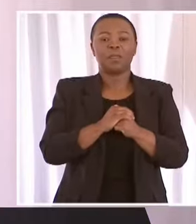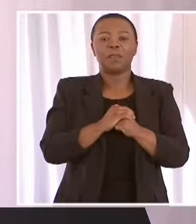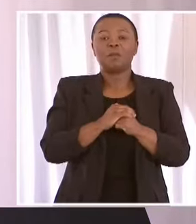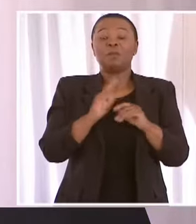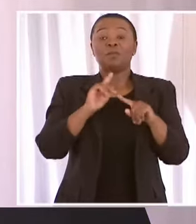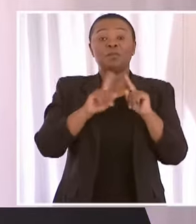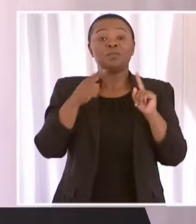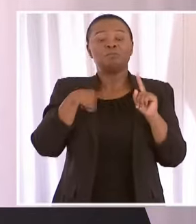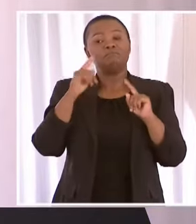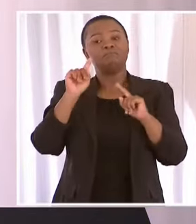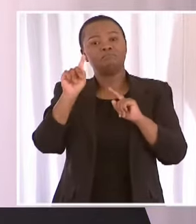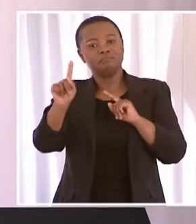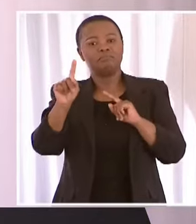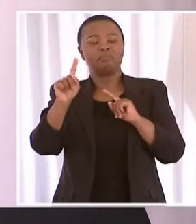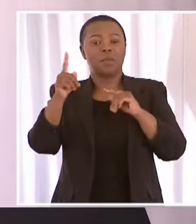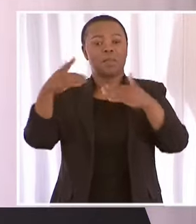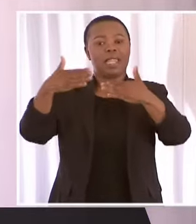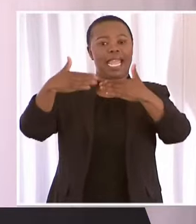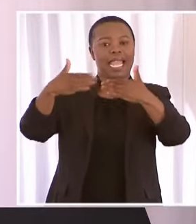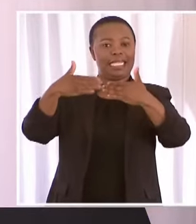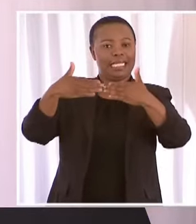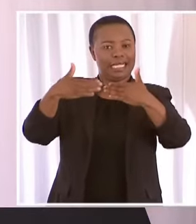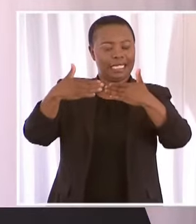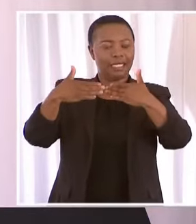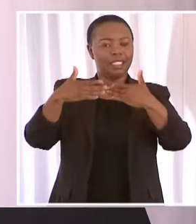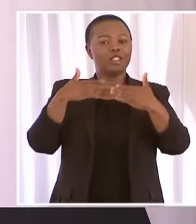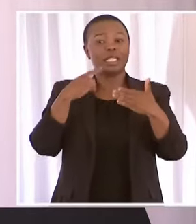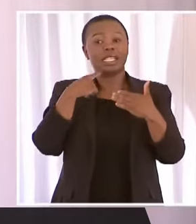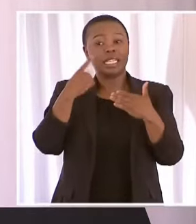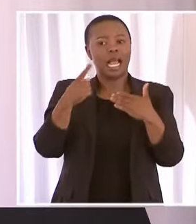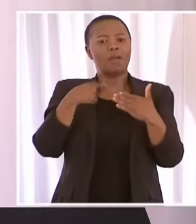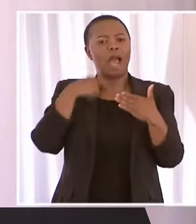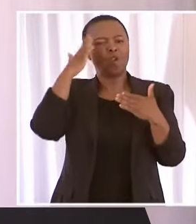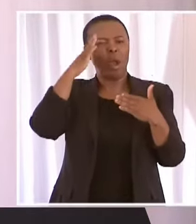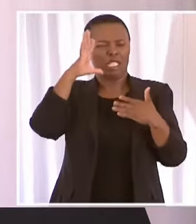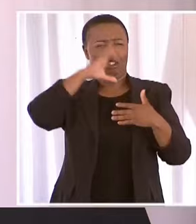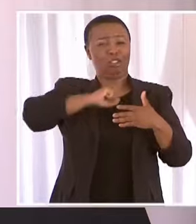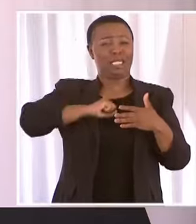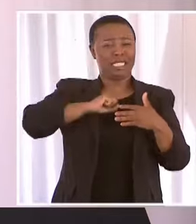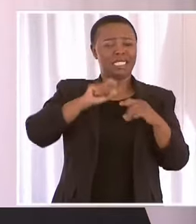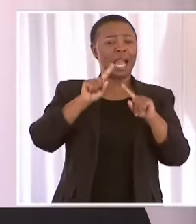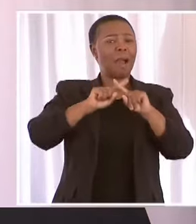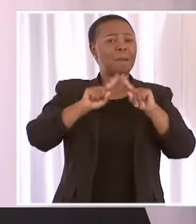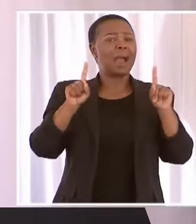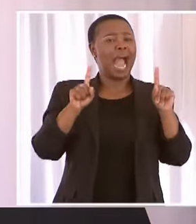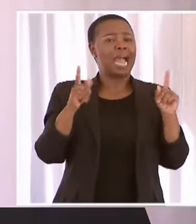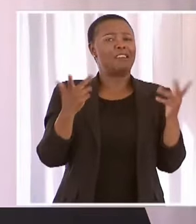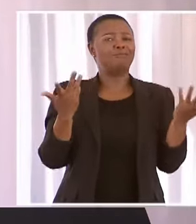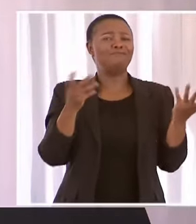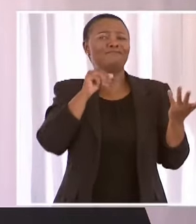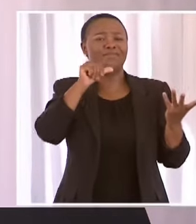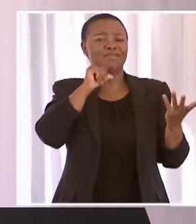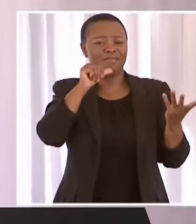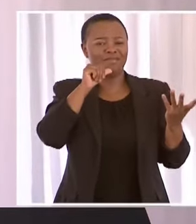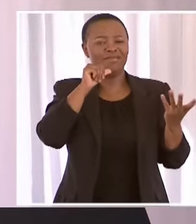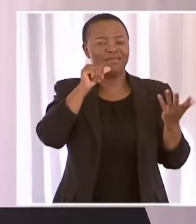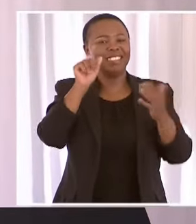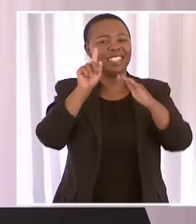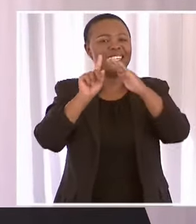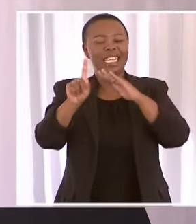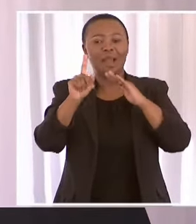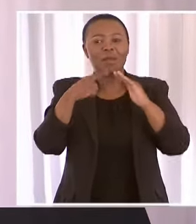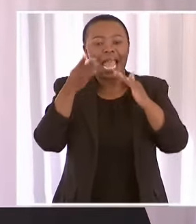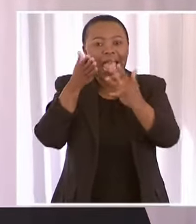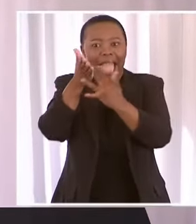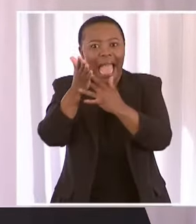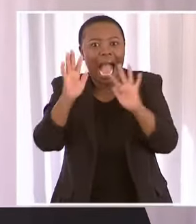go up to the policeman on the main gates, and I say, look, I know this is a bit strange, but my dad's staying here apparently. How do I get